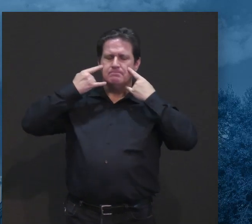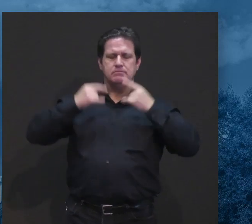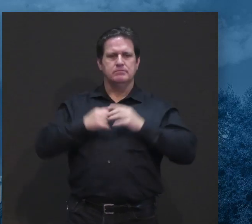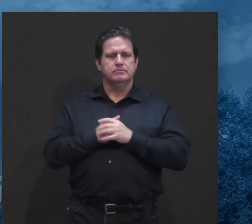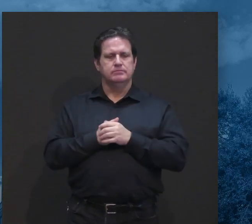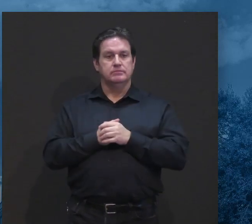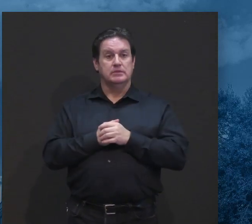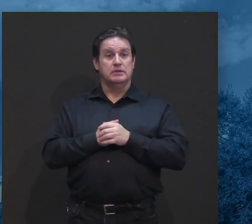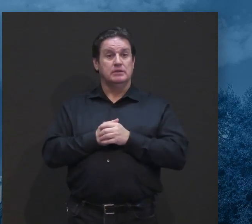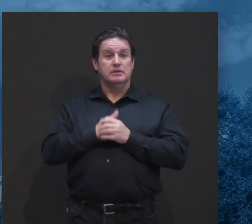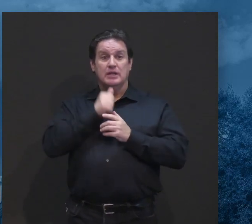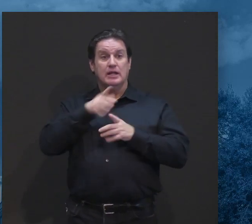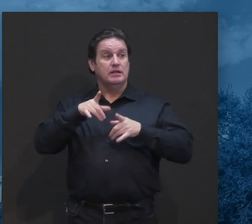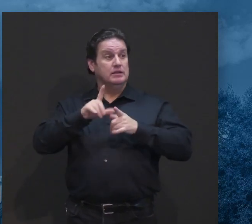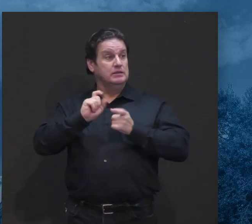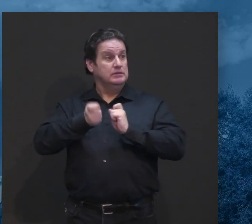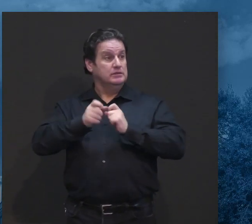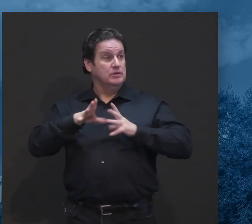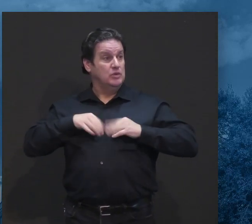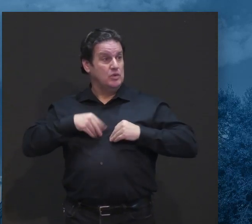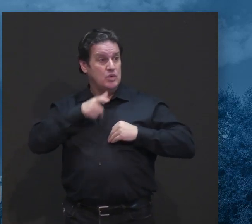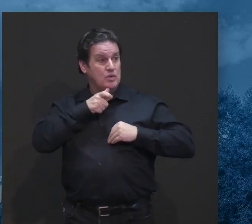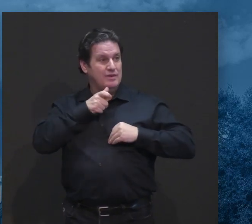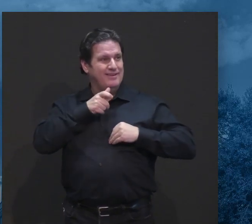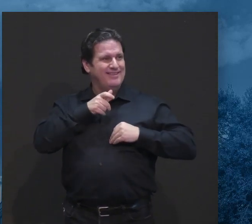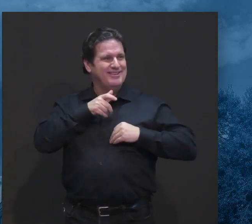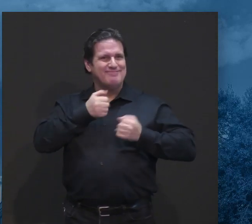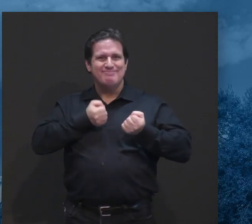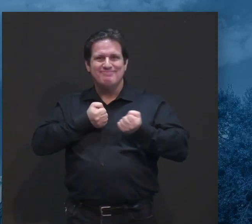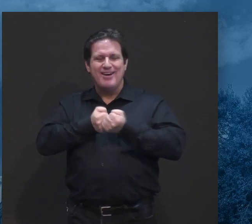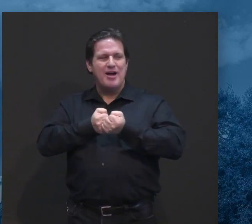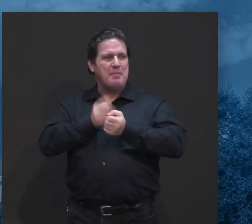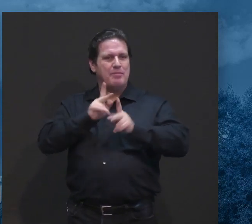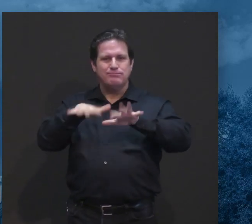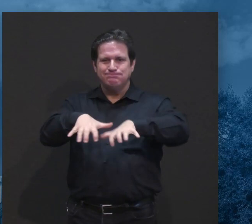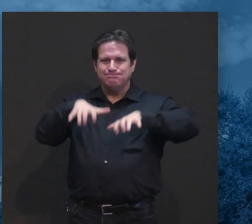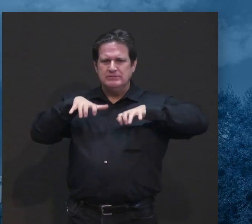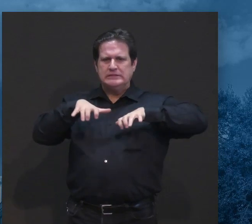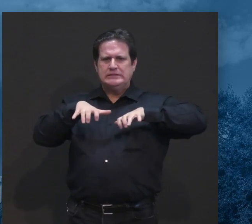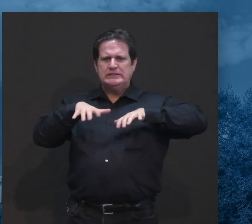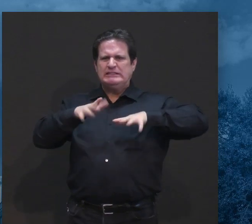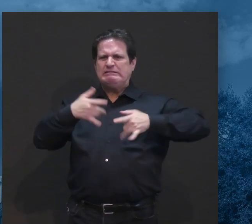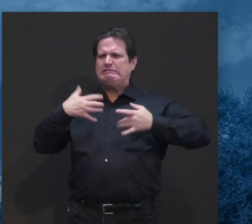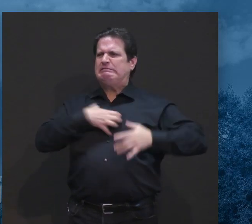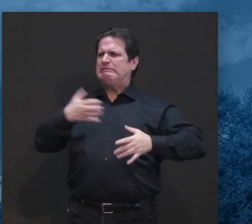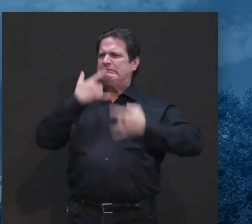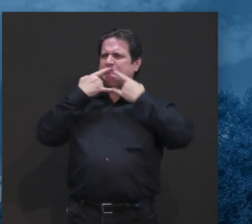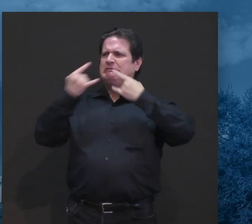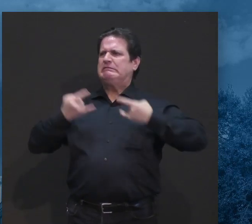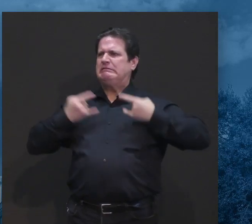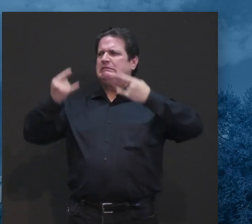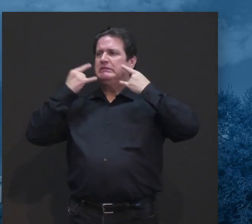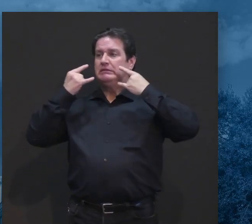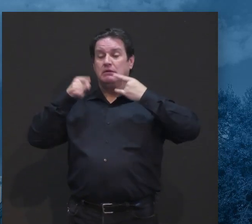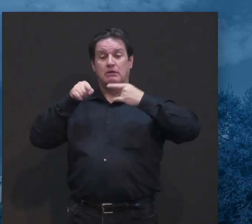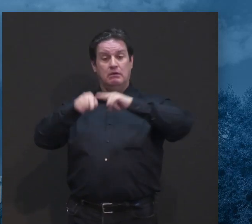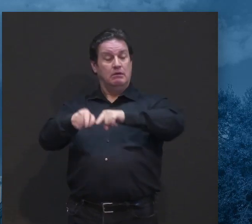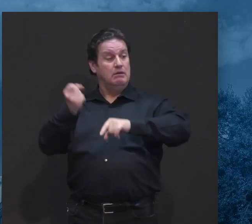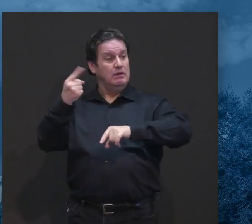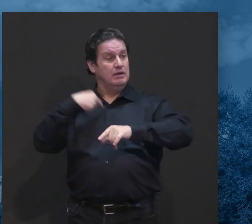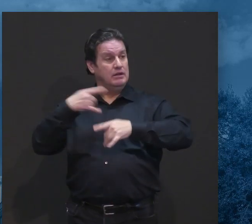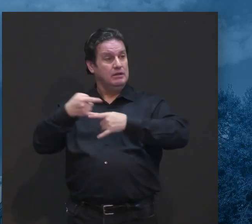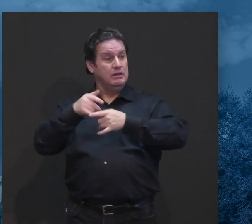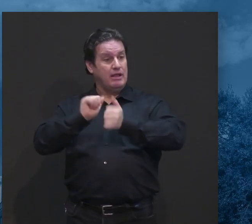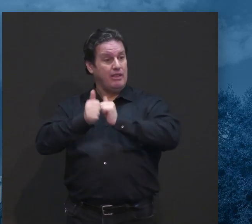Who hasn't adjusted is fans, spectators, and off-the-field activities. On-the-field activity it seems fine. I've been to a